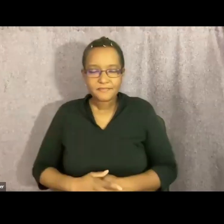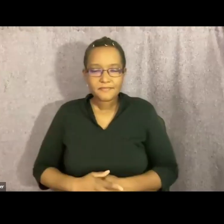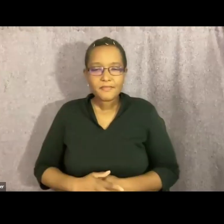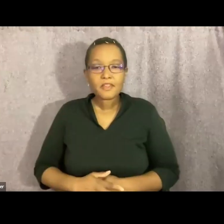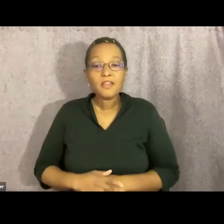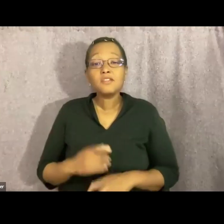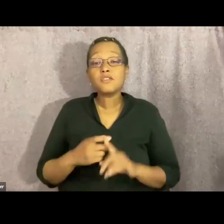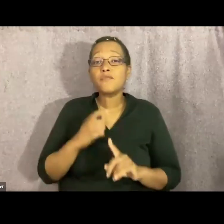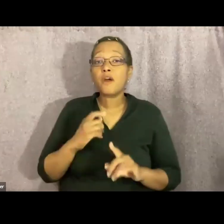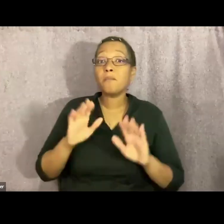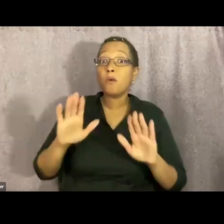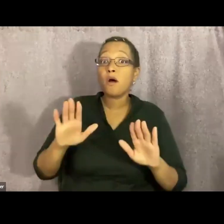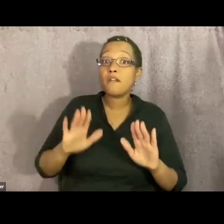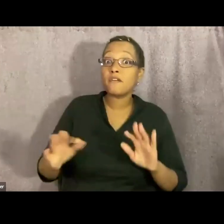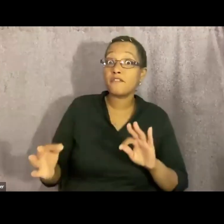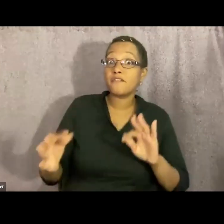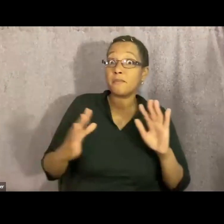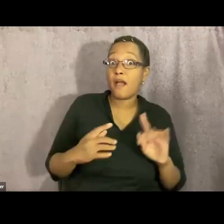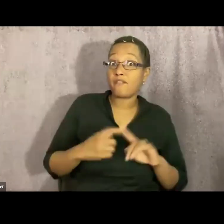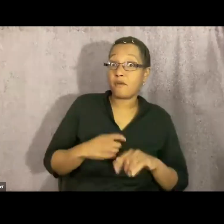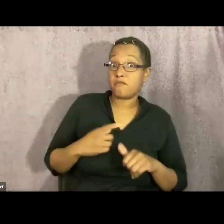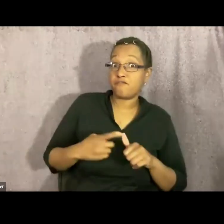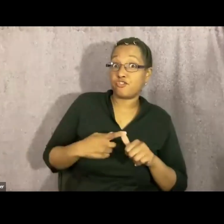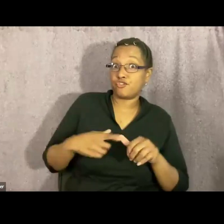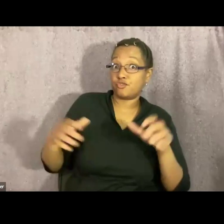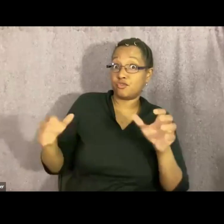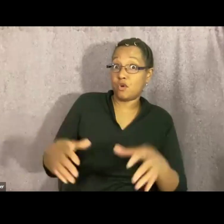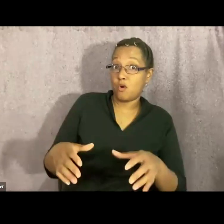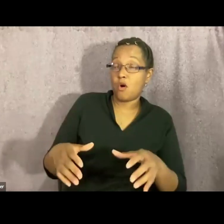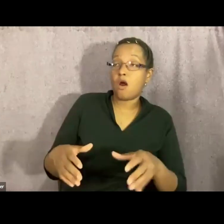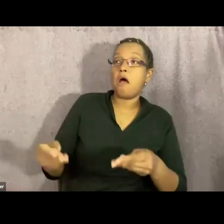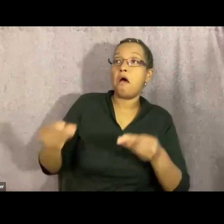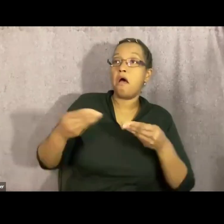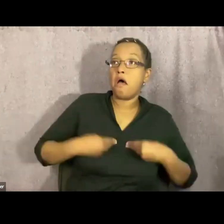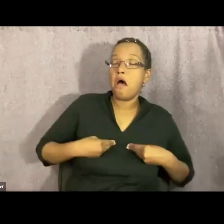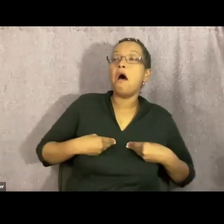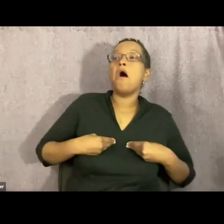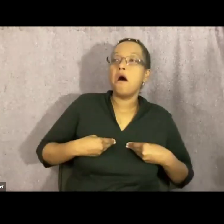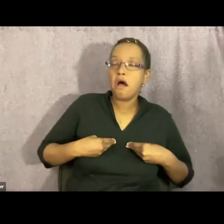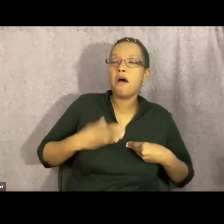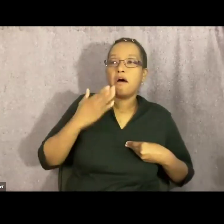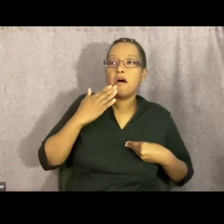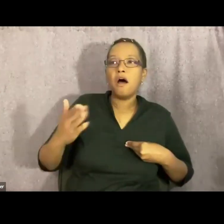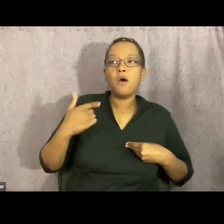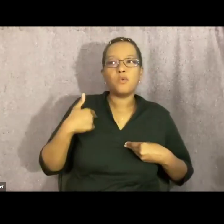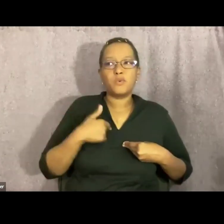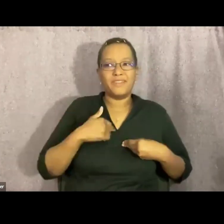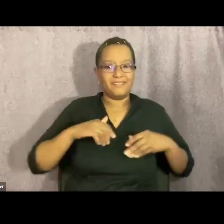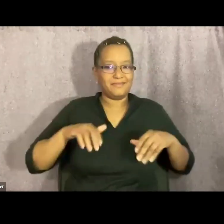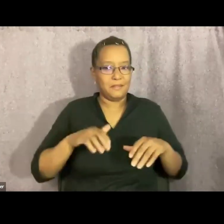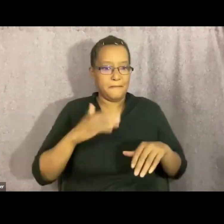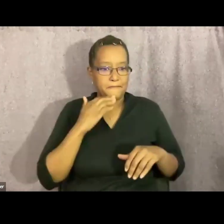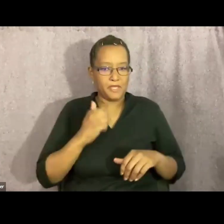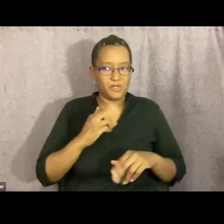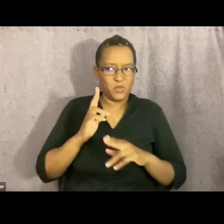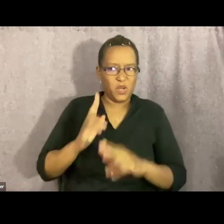that our first cohort gifted us with, we did our best to honor that labor and generosity